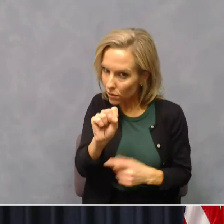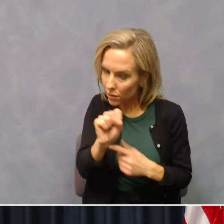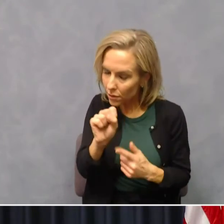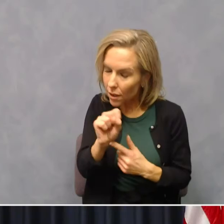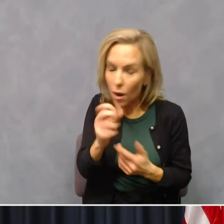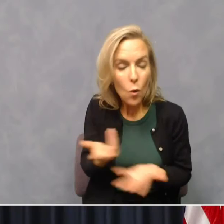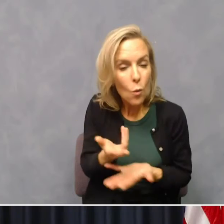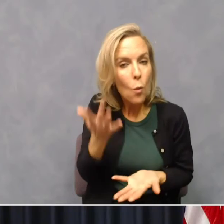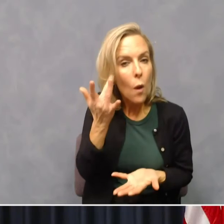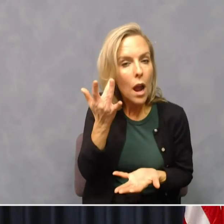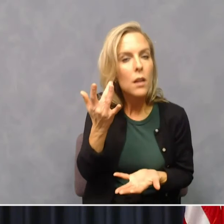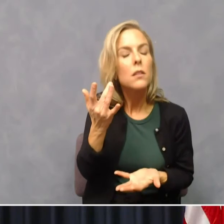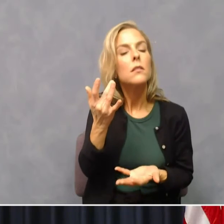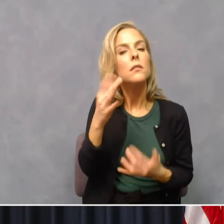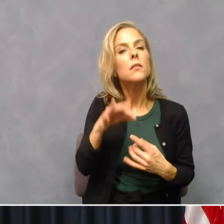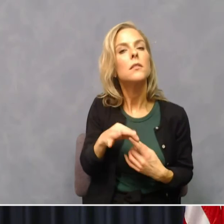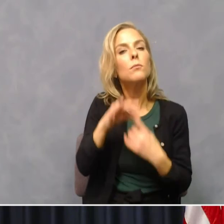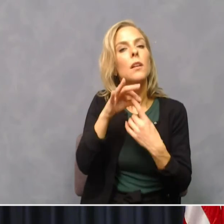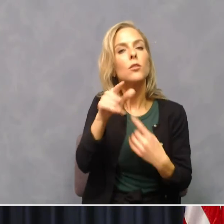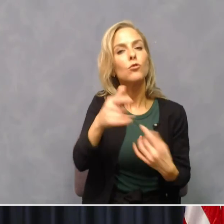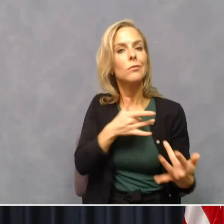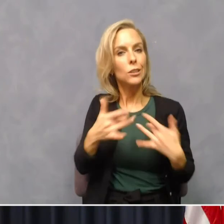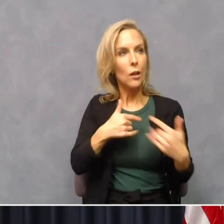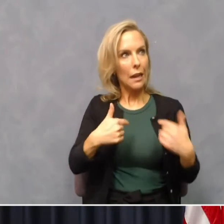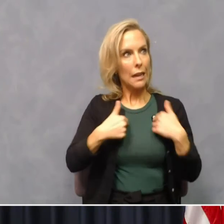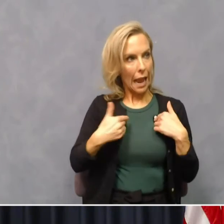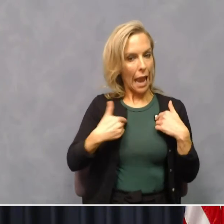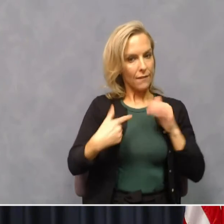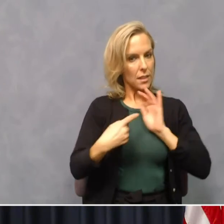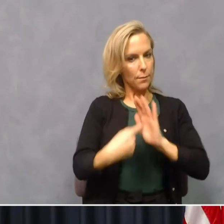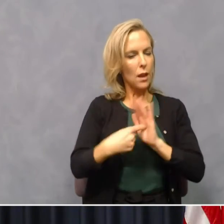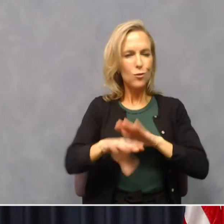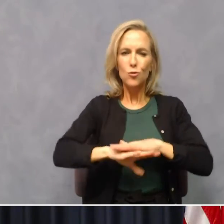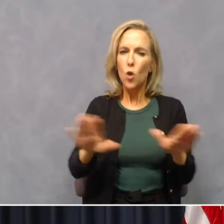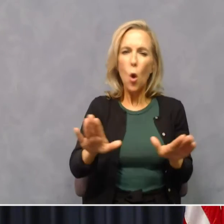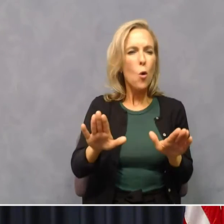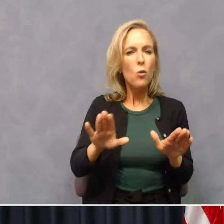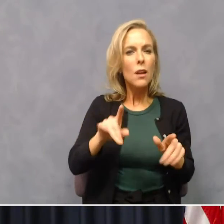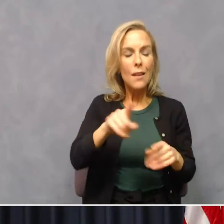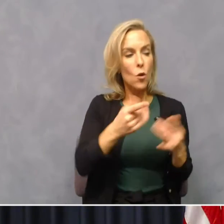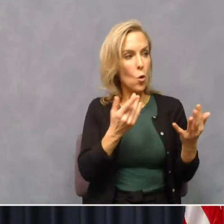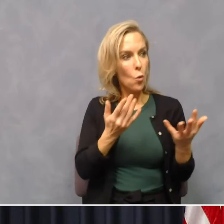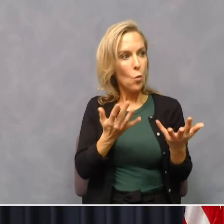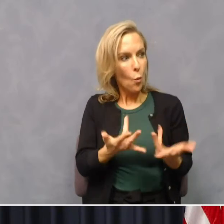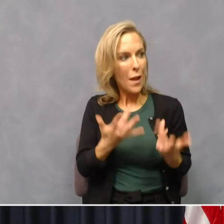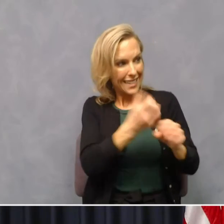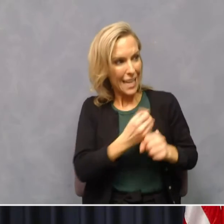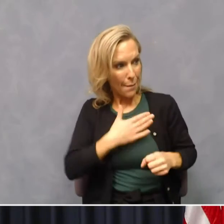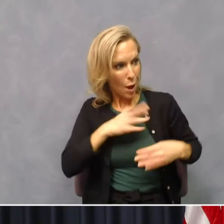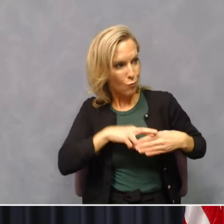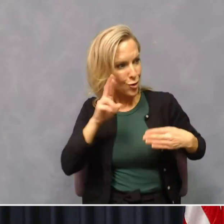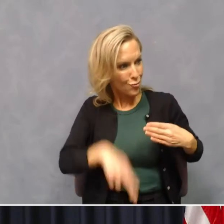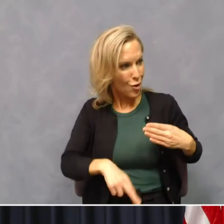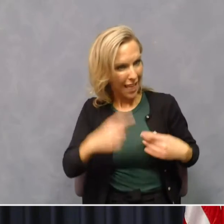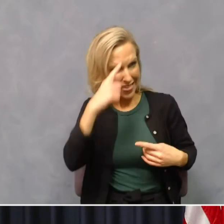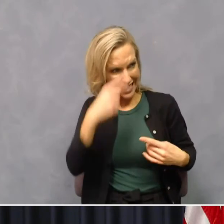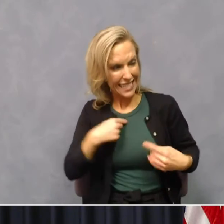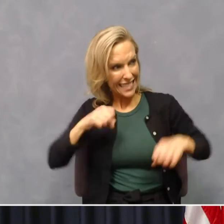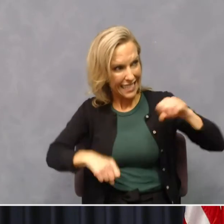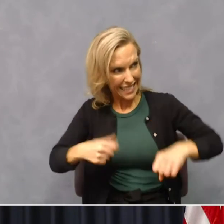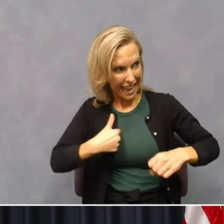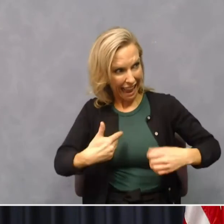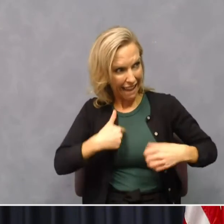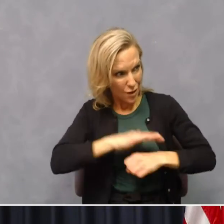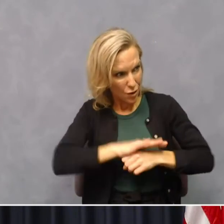is, especially if you're concerned you're symptomatic, don't go to work while you're waiting a test. If you think you might have COVID, don't go to work while you're awaiting